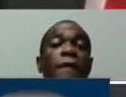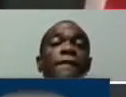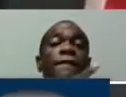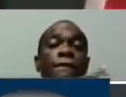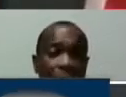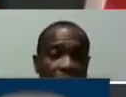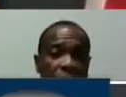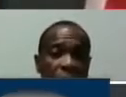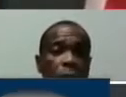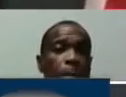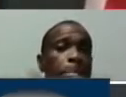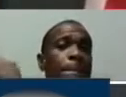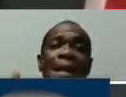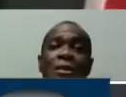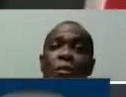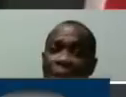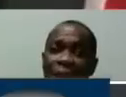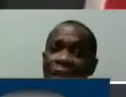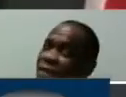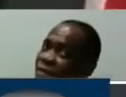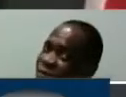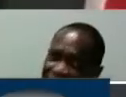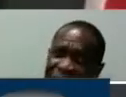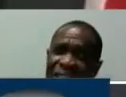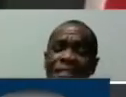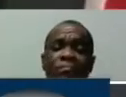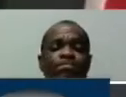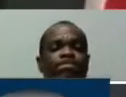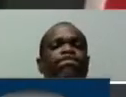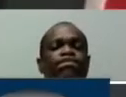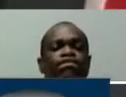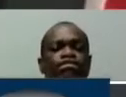of dealing with this carrier of death and destruction.